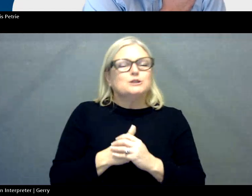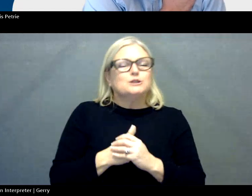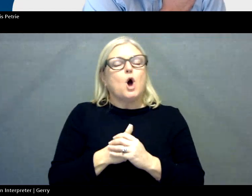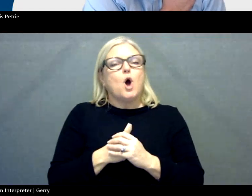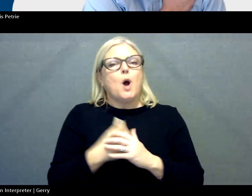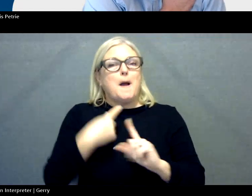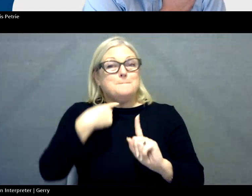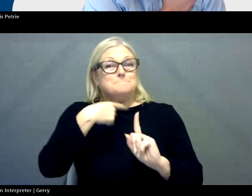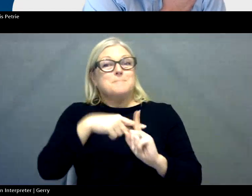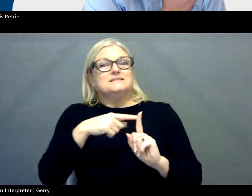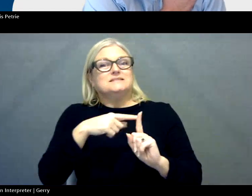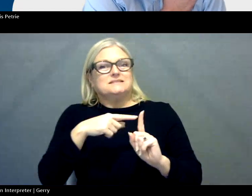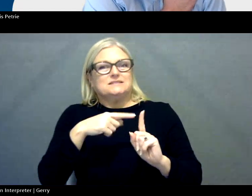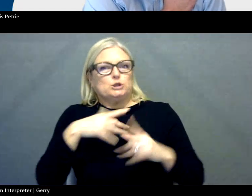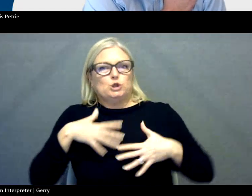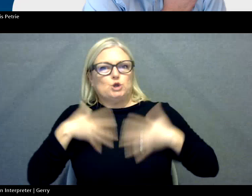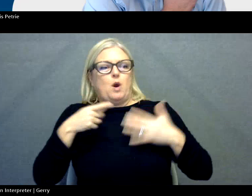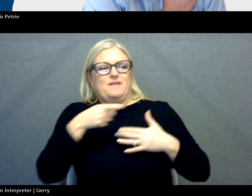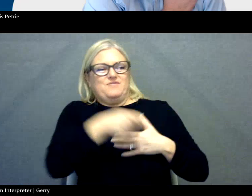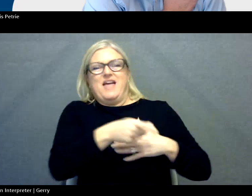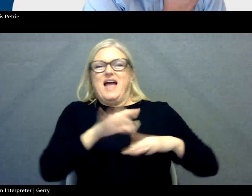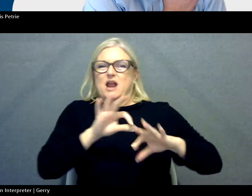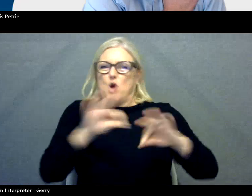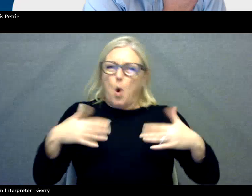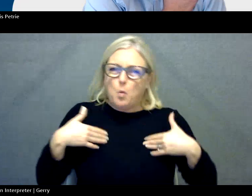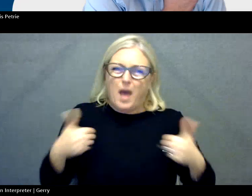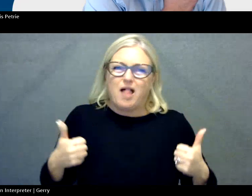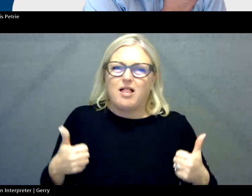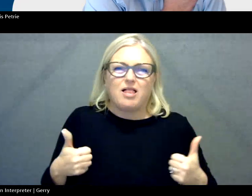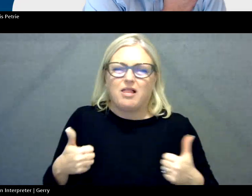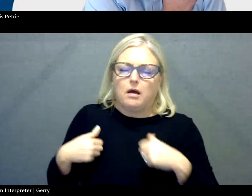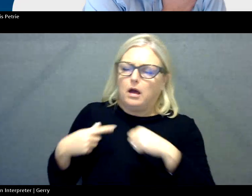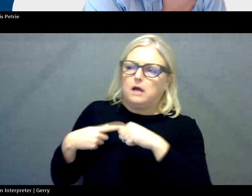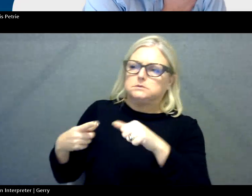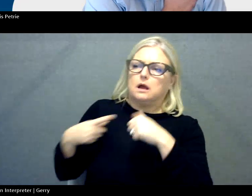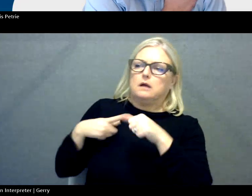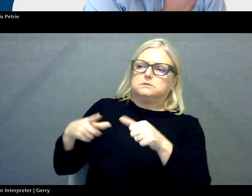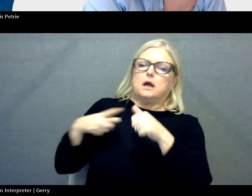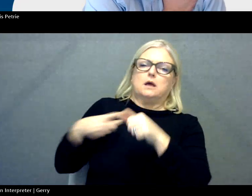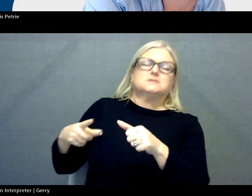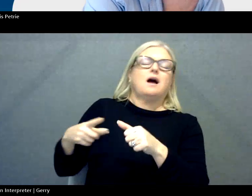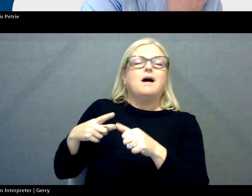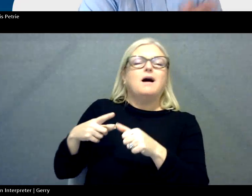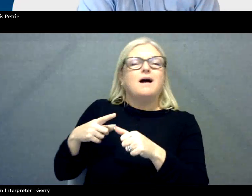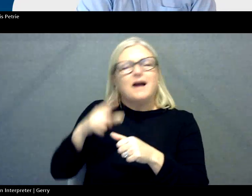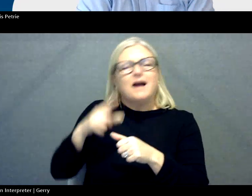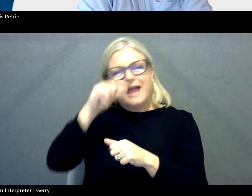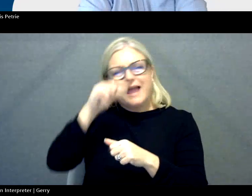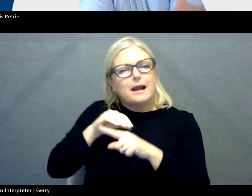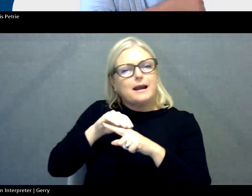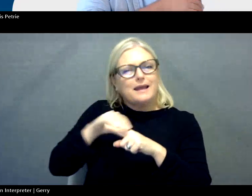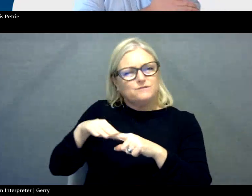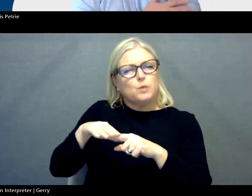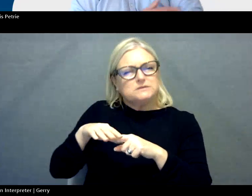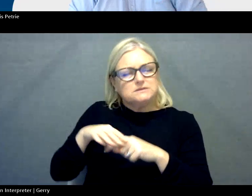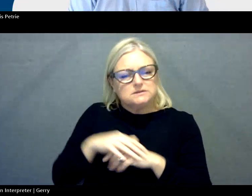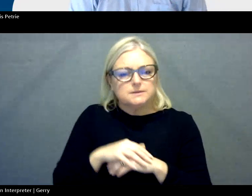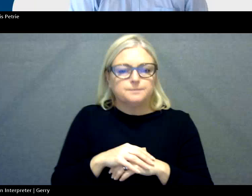you're biasing your result of well-being. So that goes to two things. One, you want to do it quickly